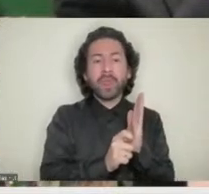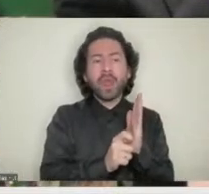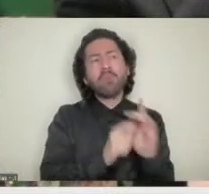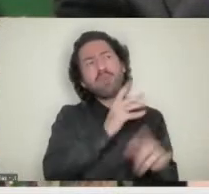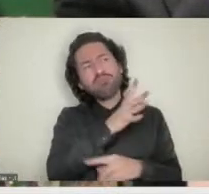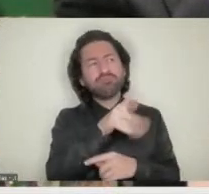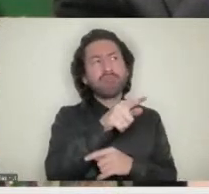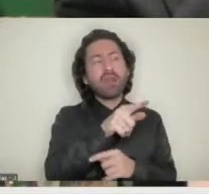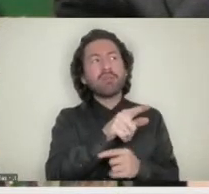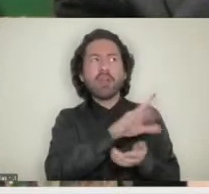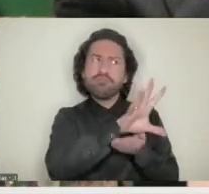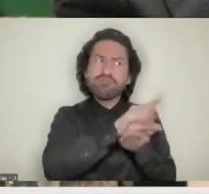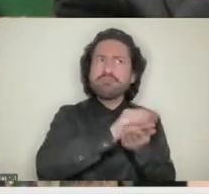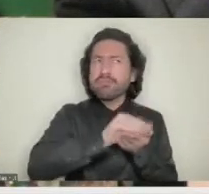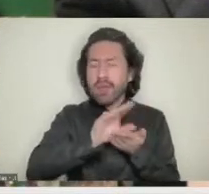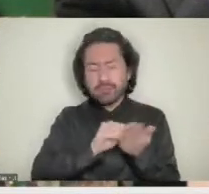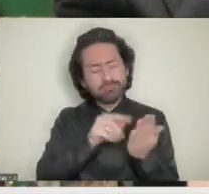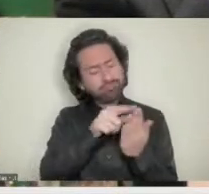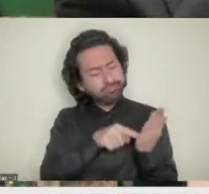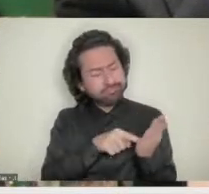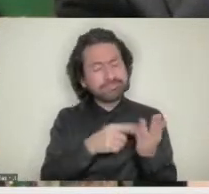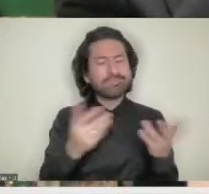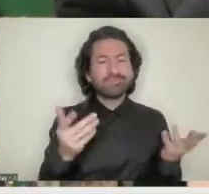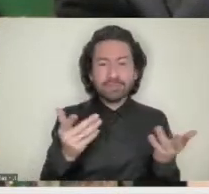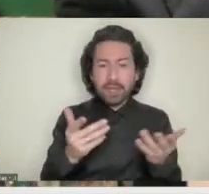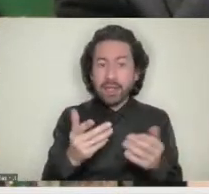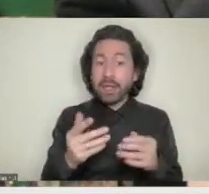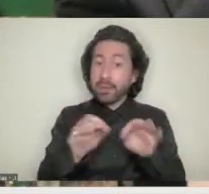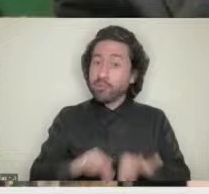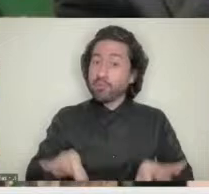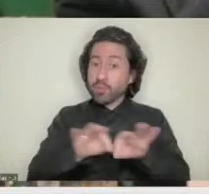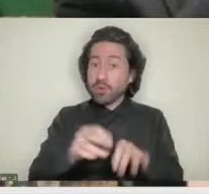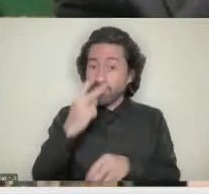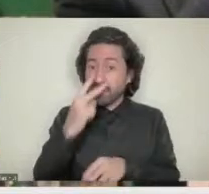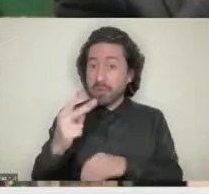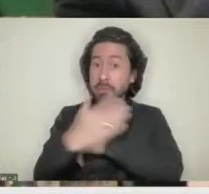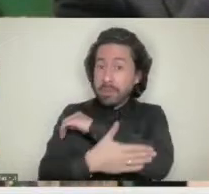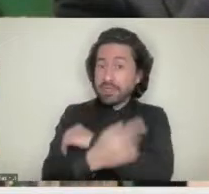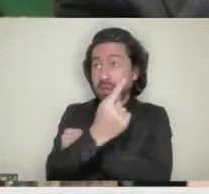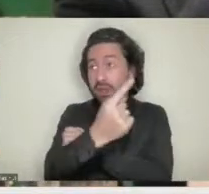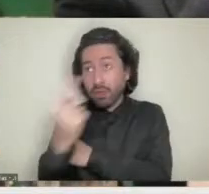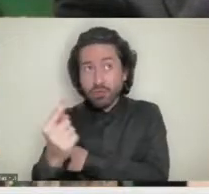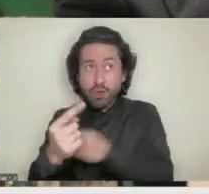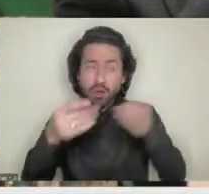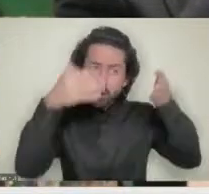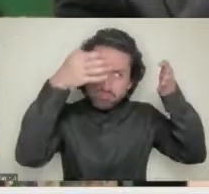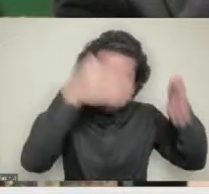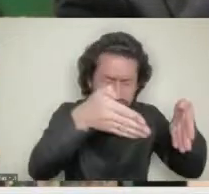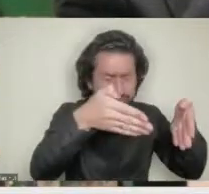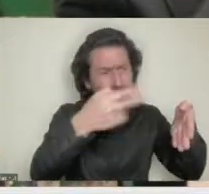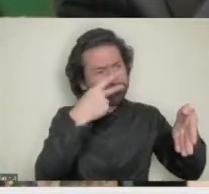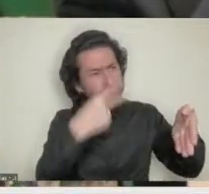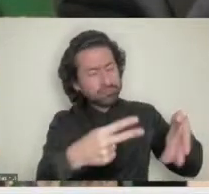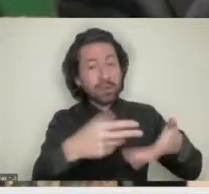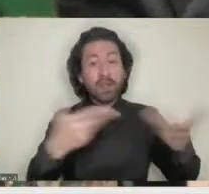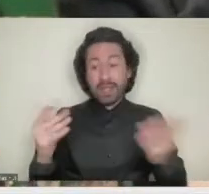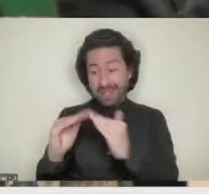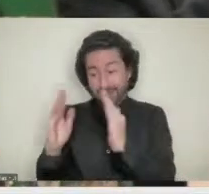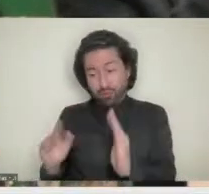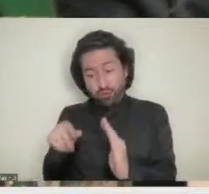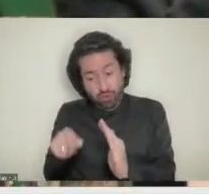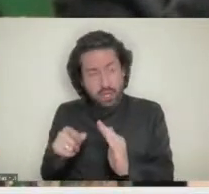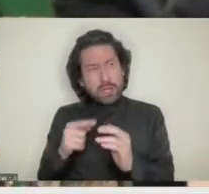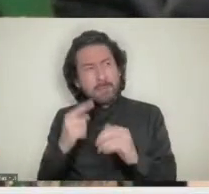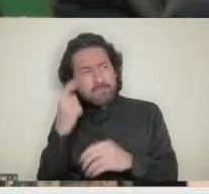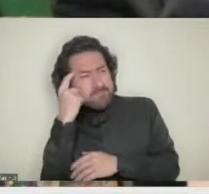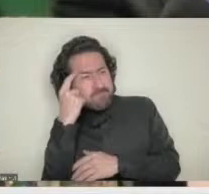some point, it has to do with the case study, deepening the situation in each country, and that institutions